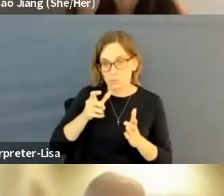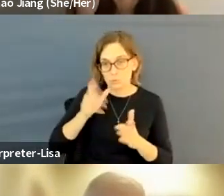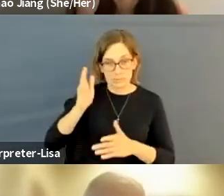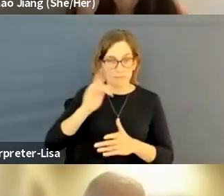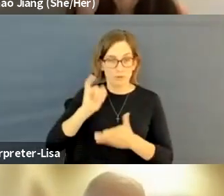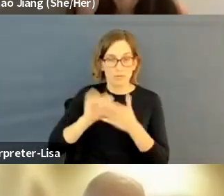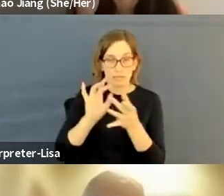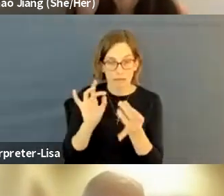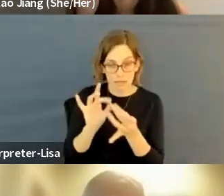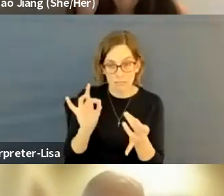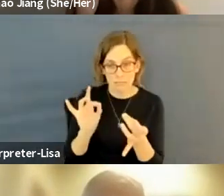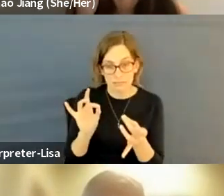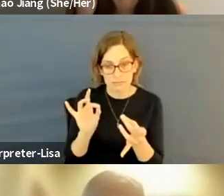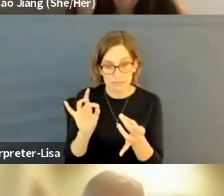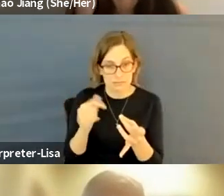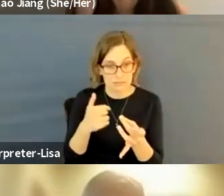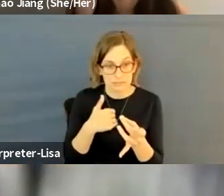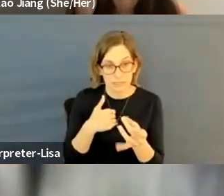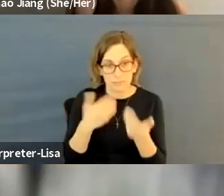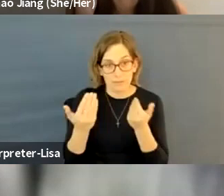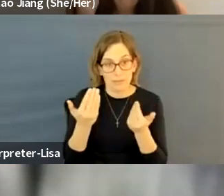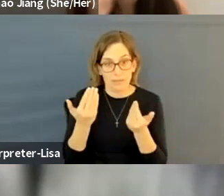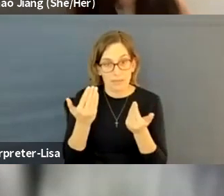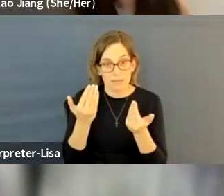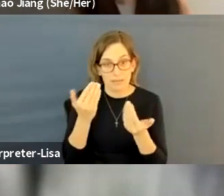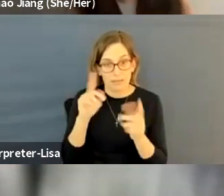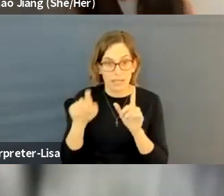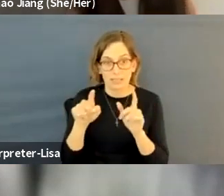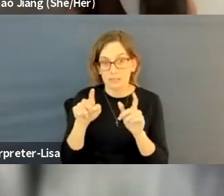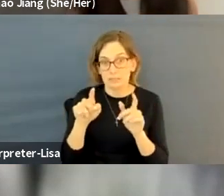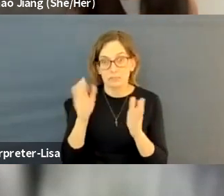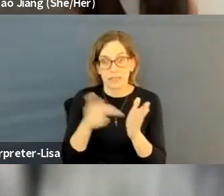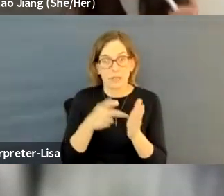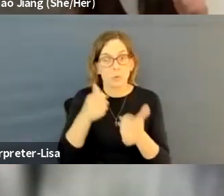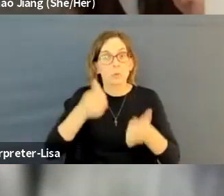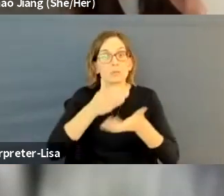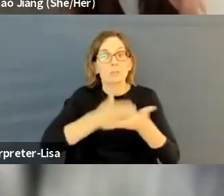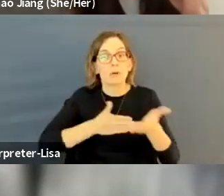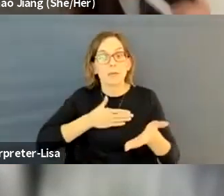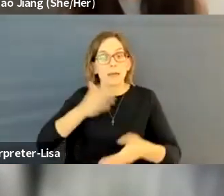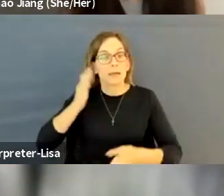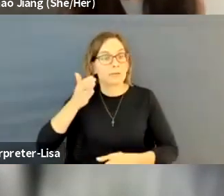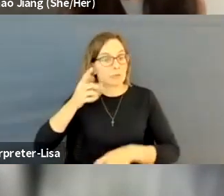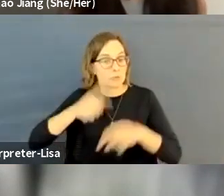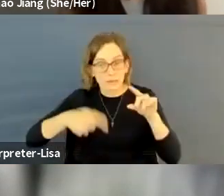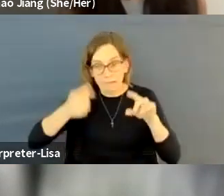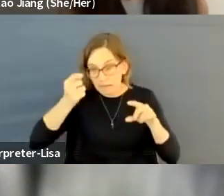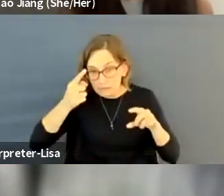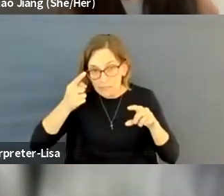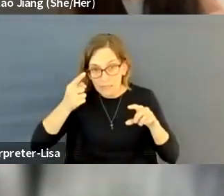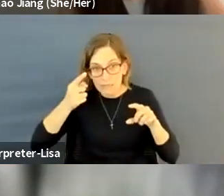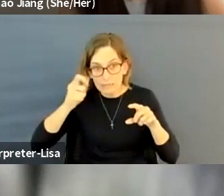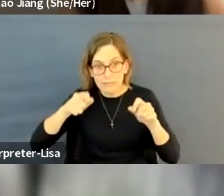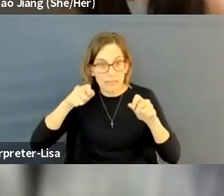comment, and I'll just ask question back, which part of my presentation you cannot understand? Can you